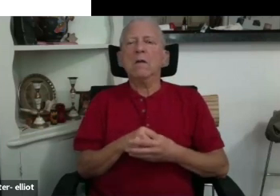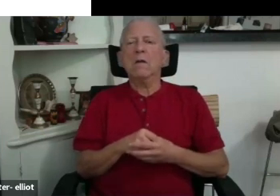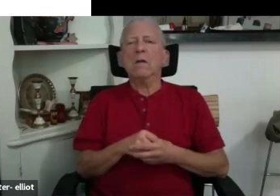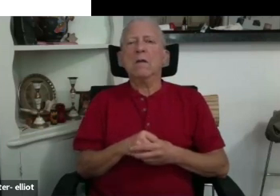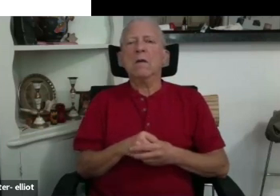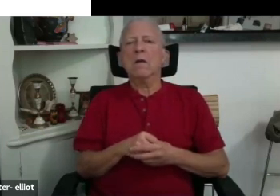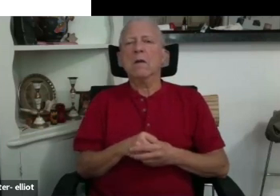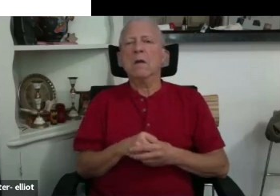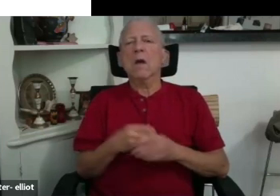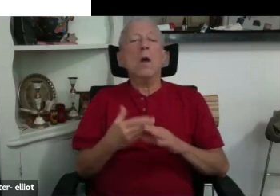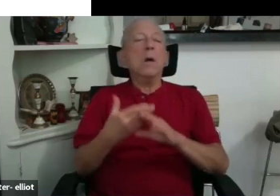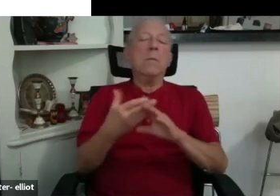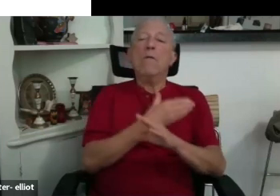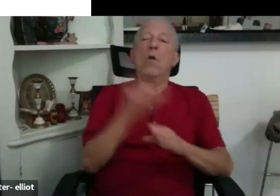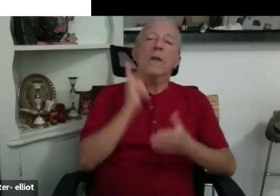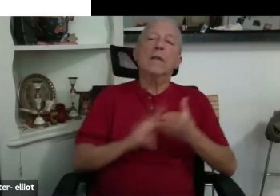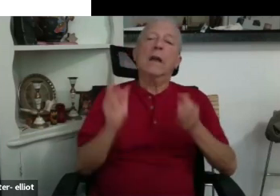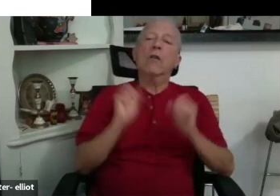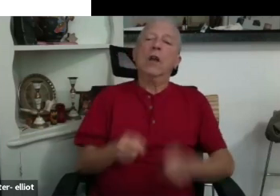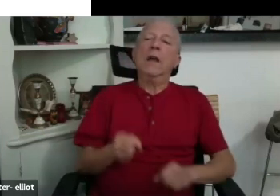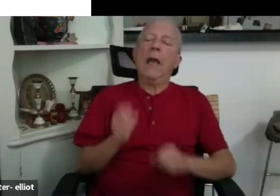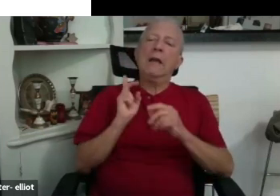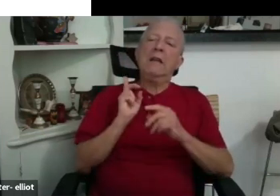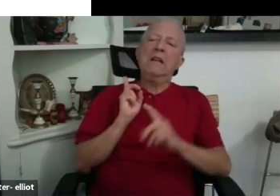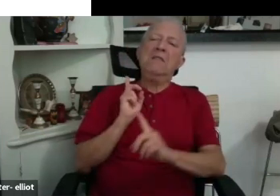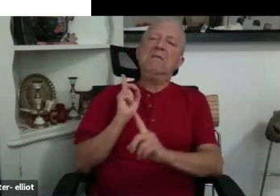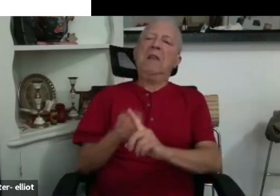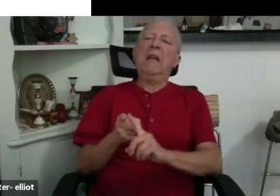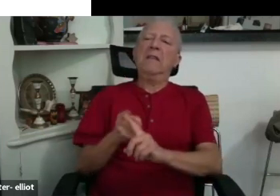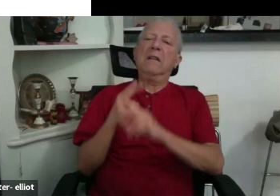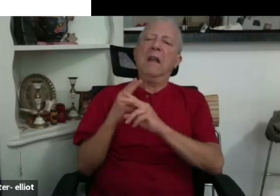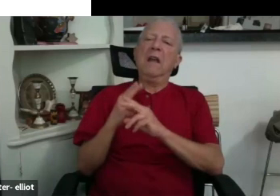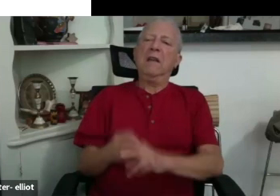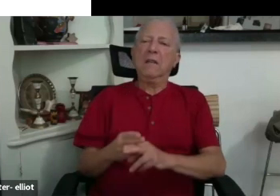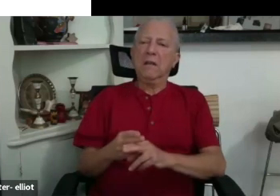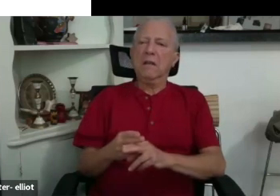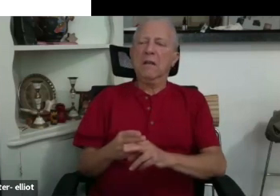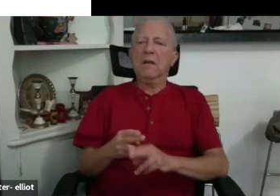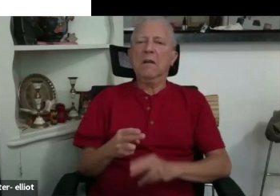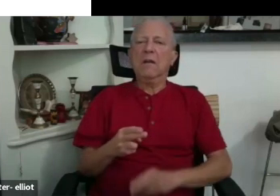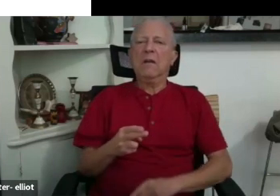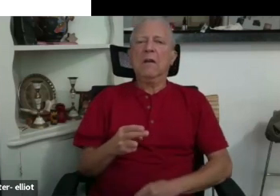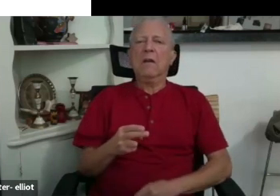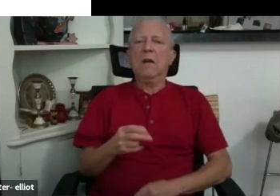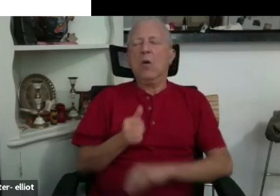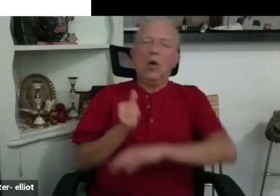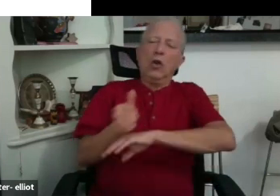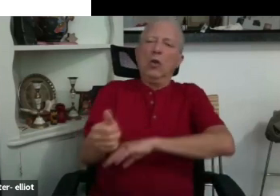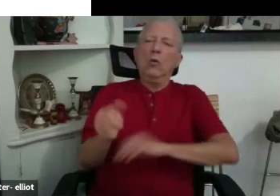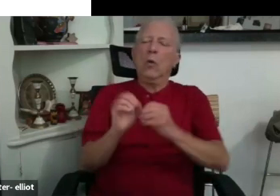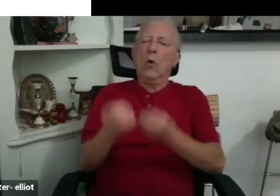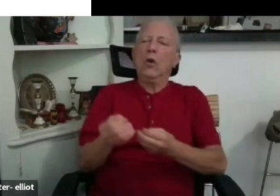before the secretary can designate an organization, and I like to call it accused organization in this case, as